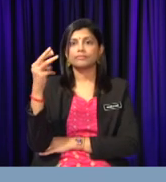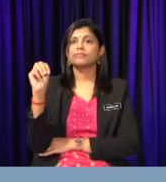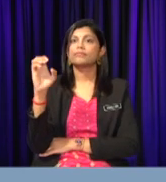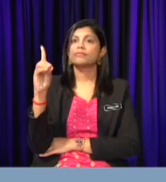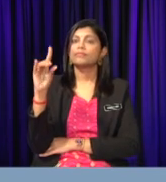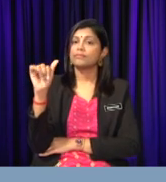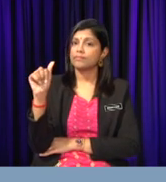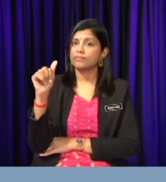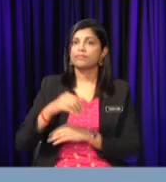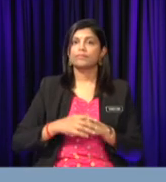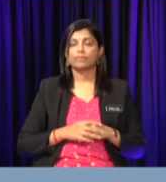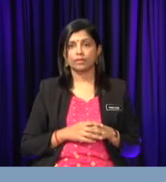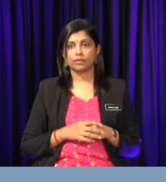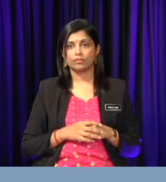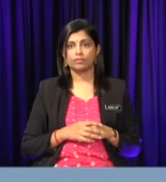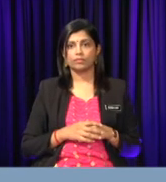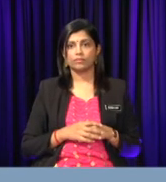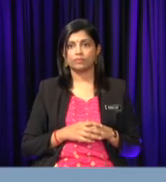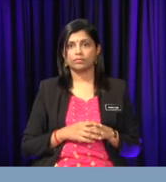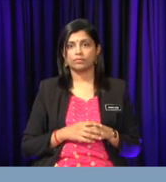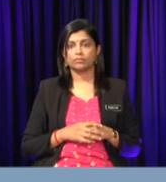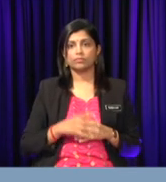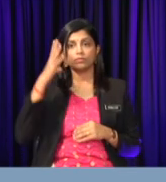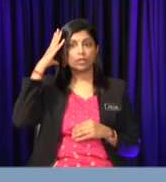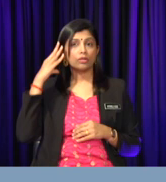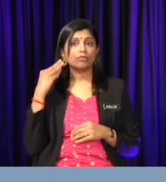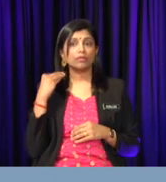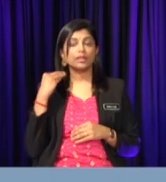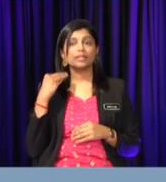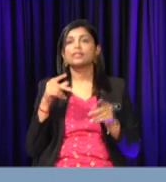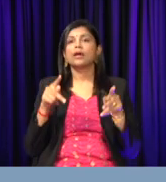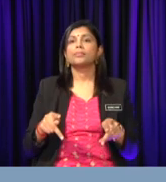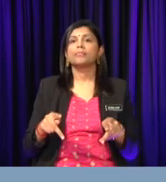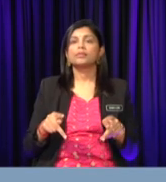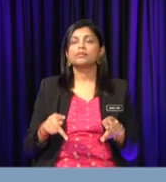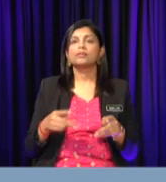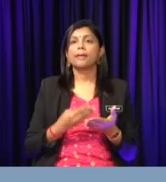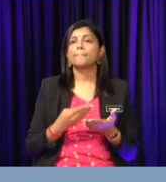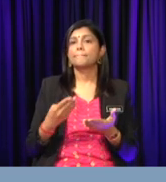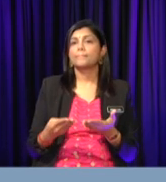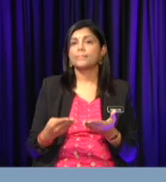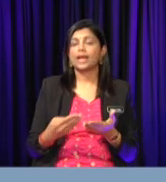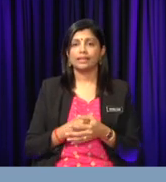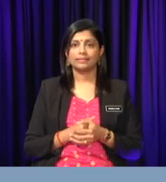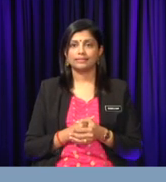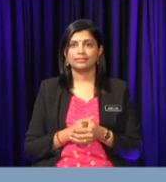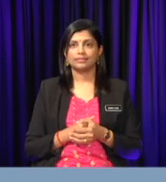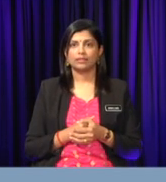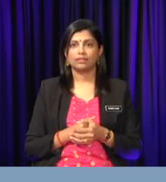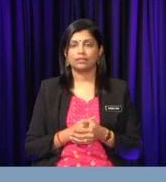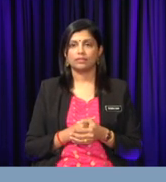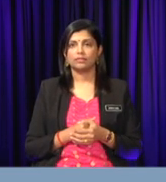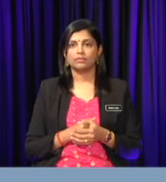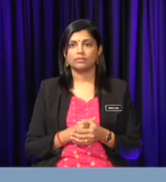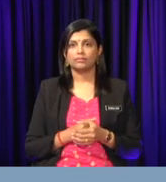ways does advertising on social media influence people's buying behavior? We'll start with you, candidate